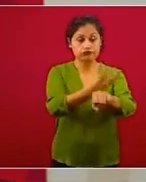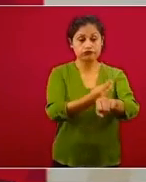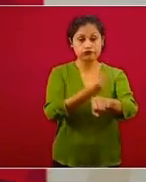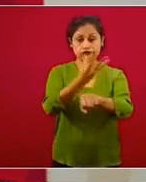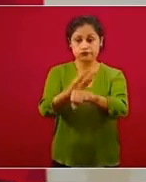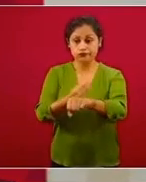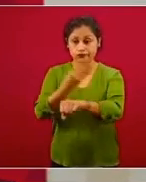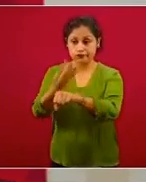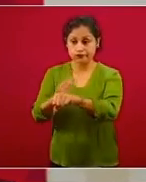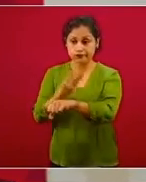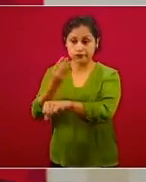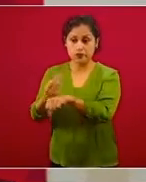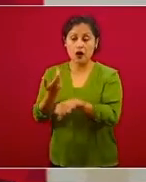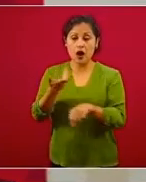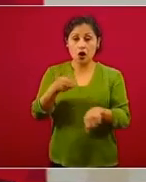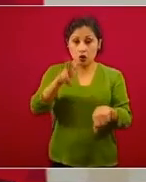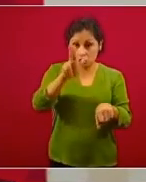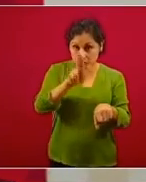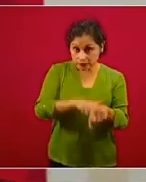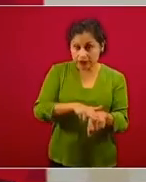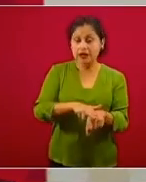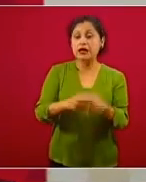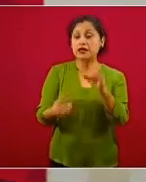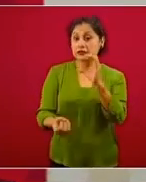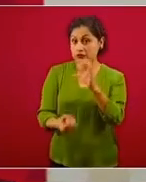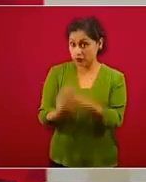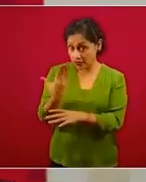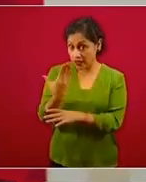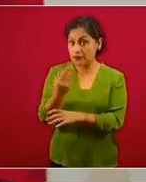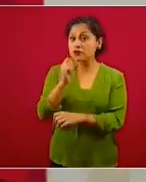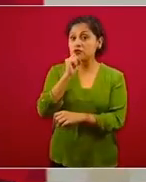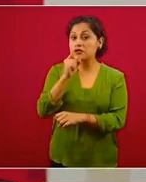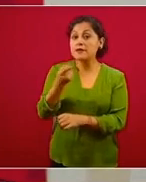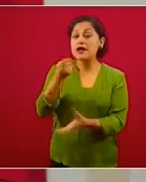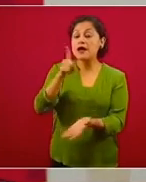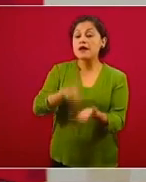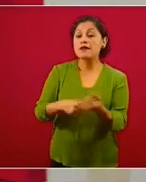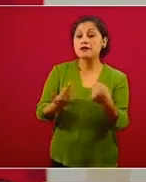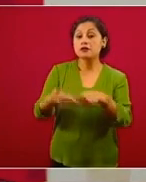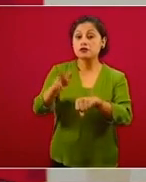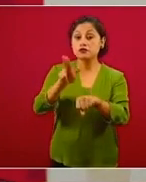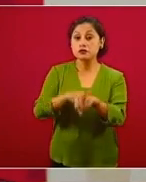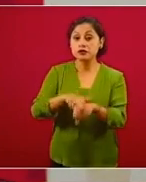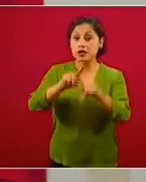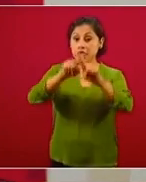capacity. This meant to retrofit and reorganize physically the